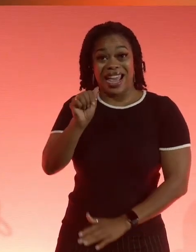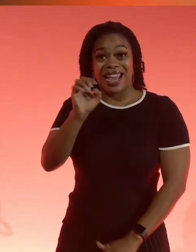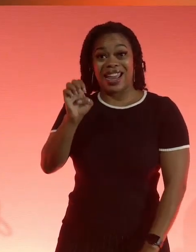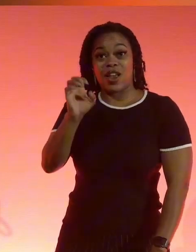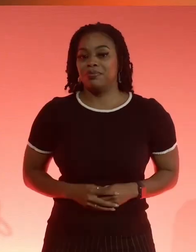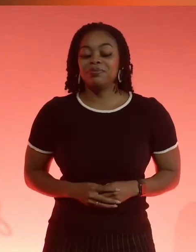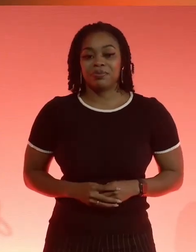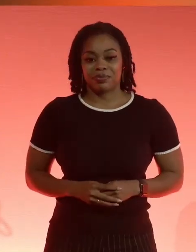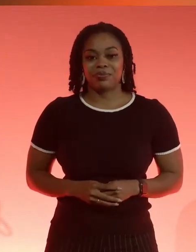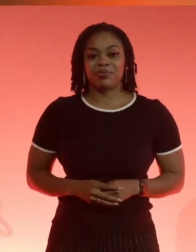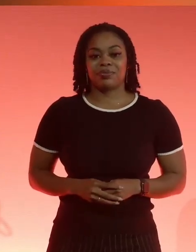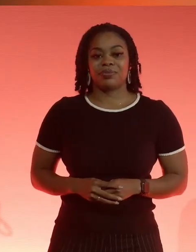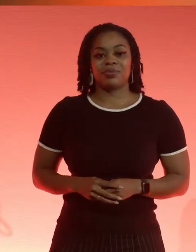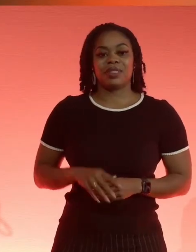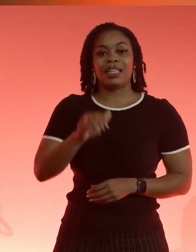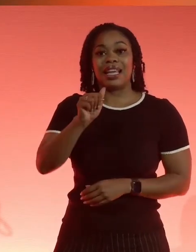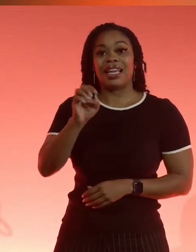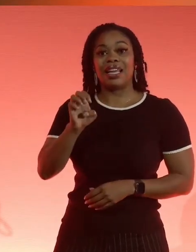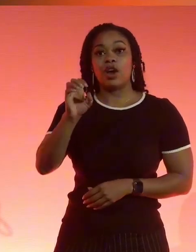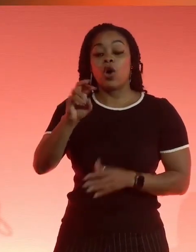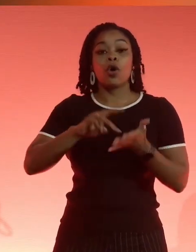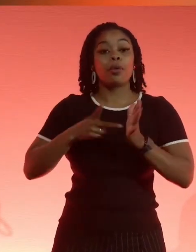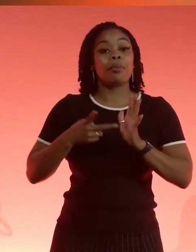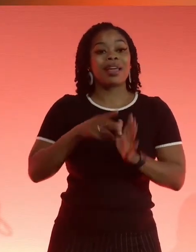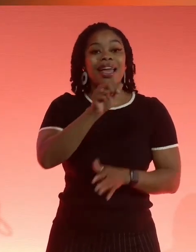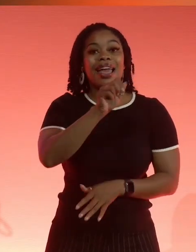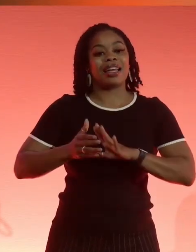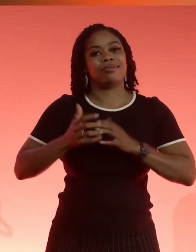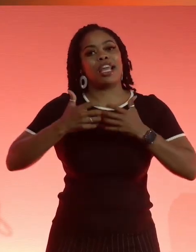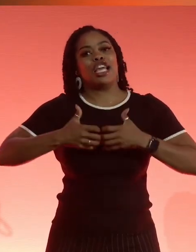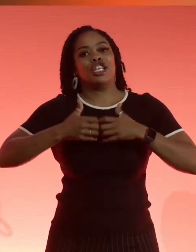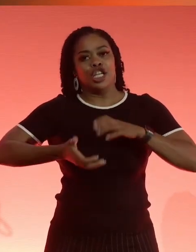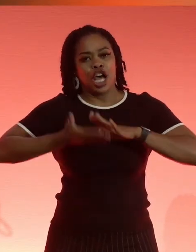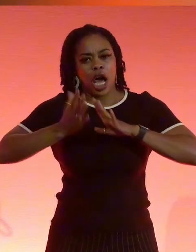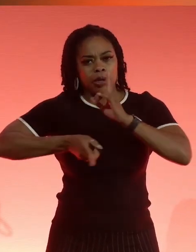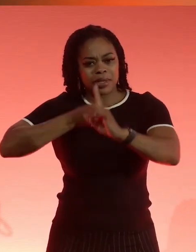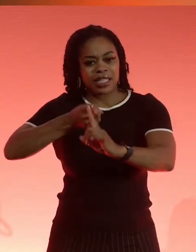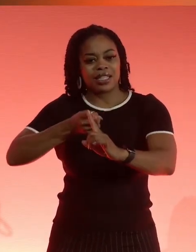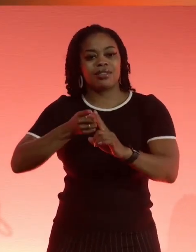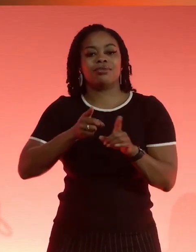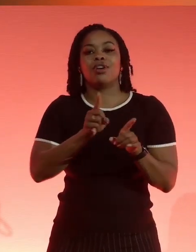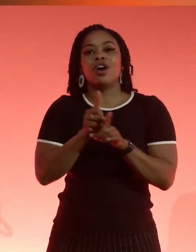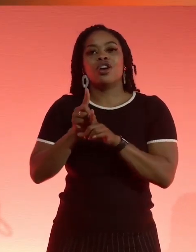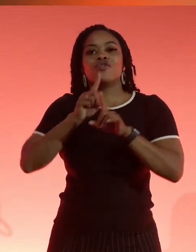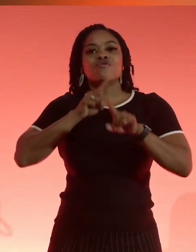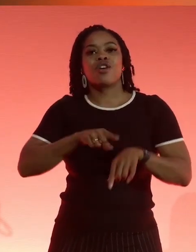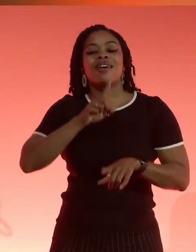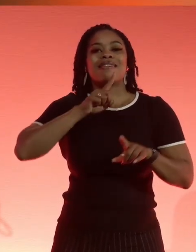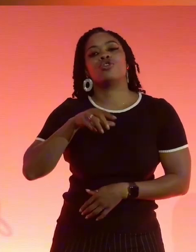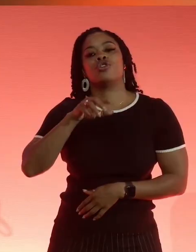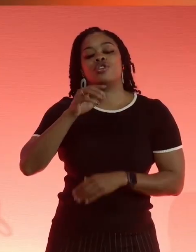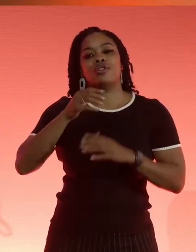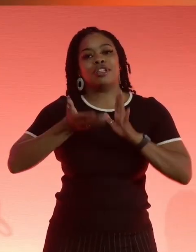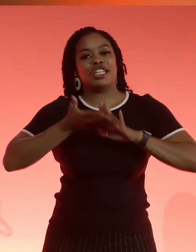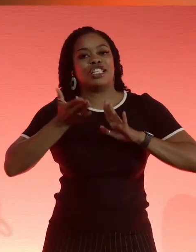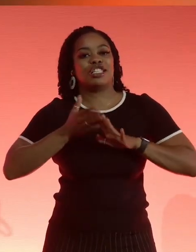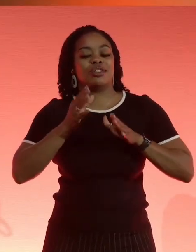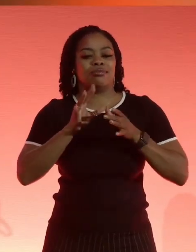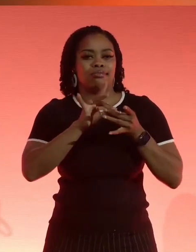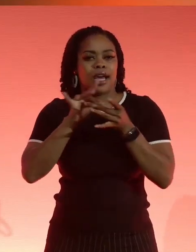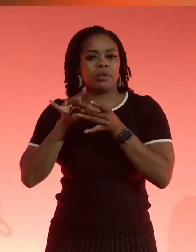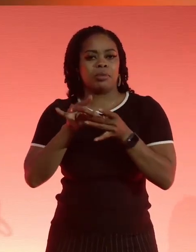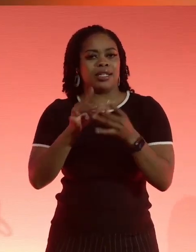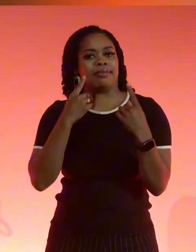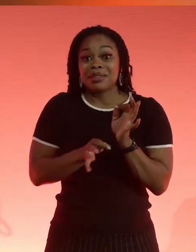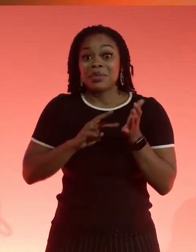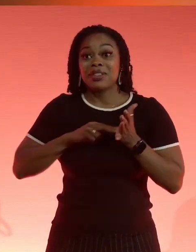is big. AEO stands for AI Engine Optimization, also called Answer Engine Optimization. And here's the